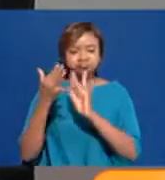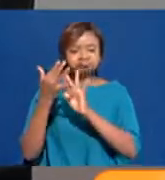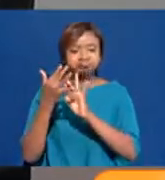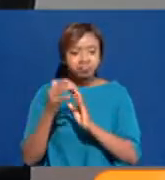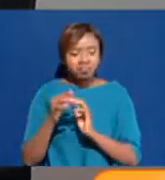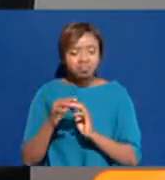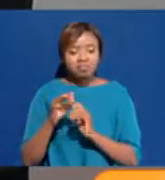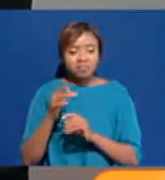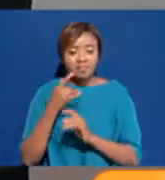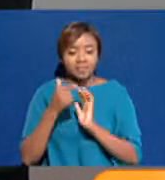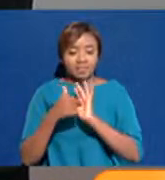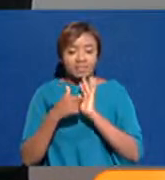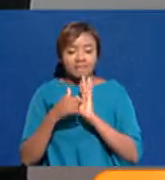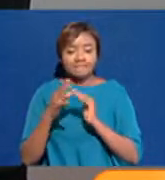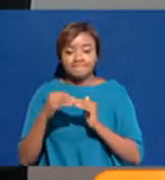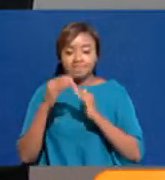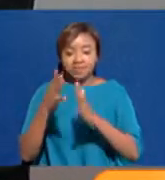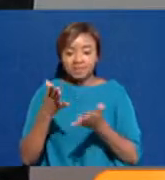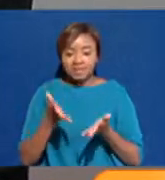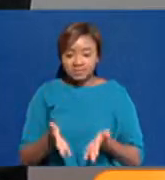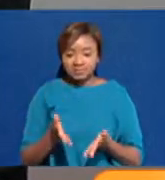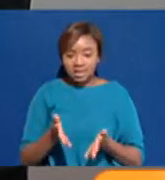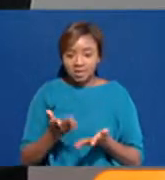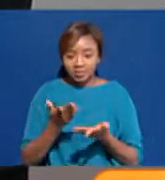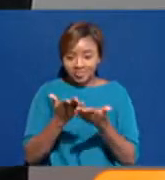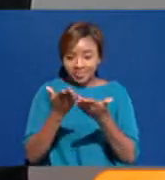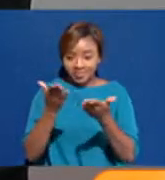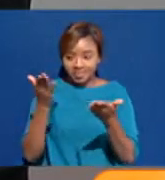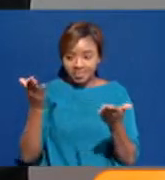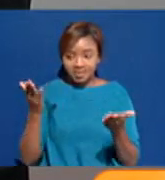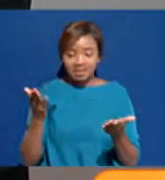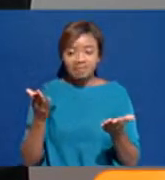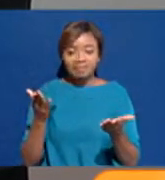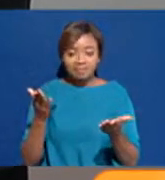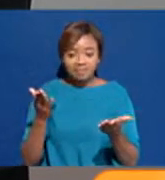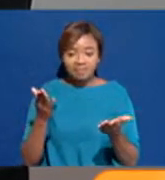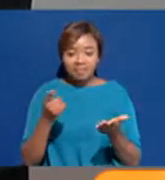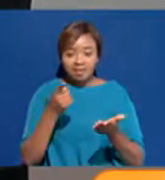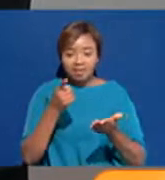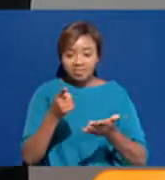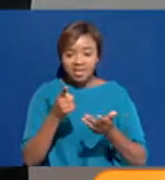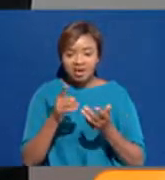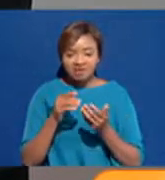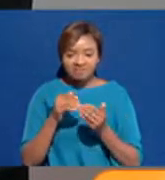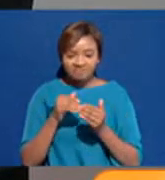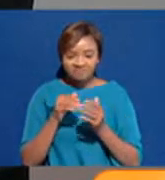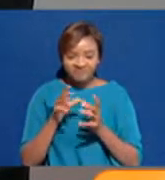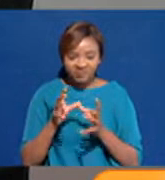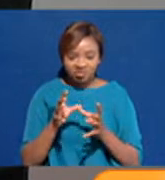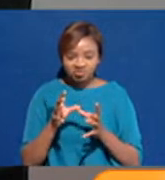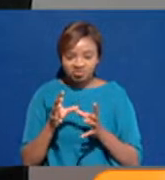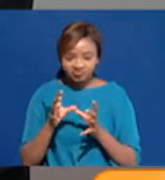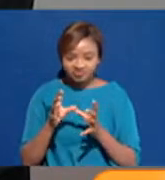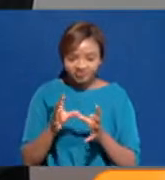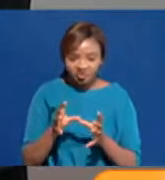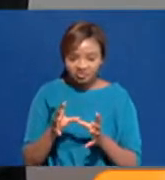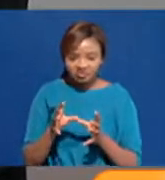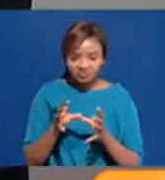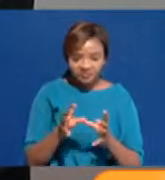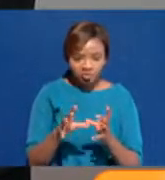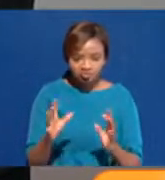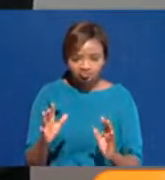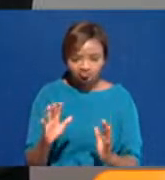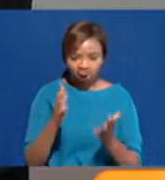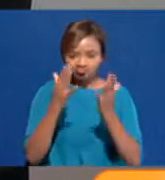leaders who are in the current leadership that are driving steel with the rear view mirror. They're looking into